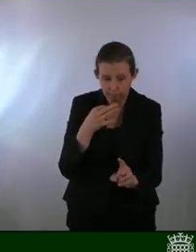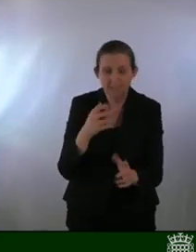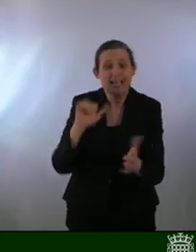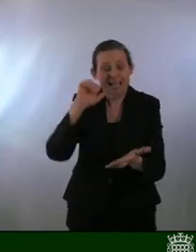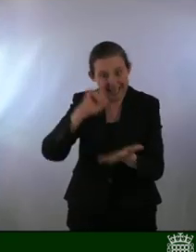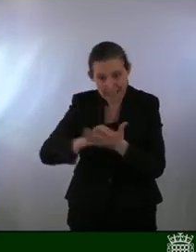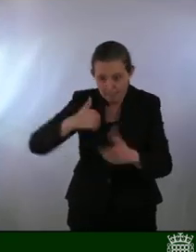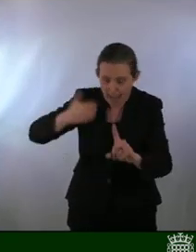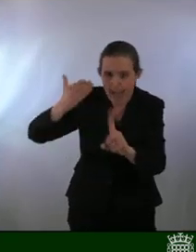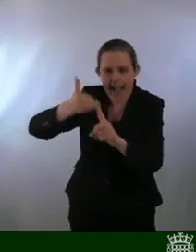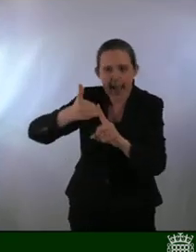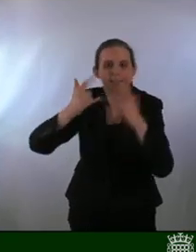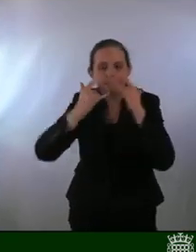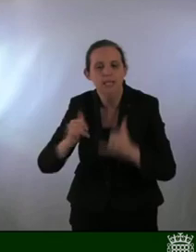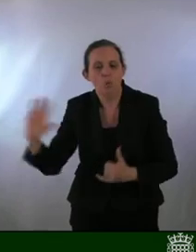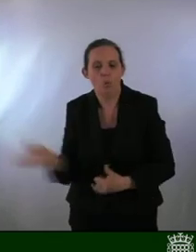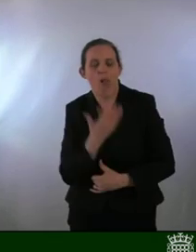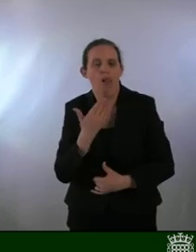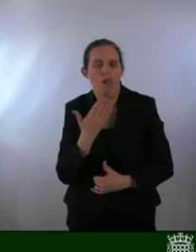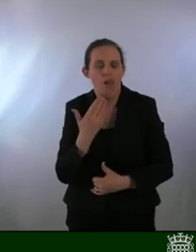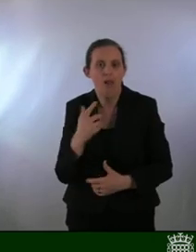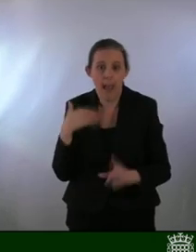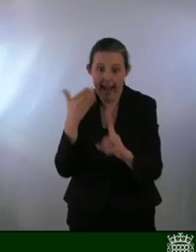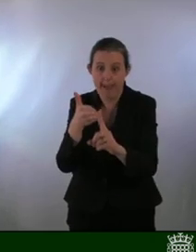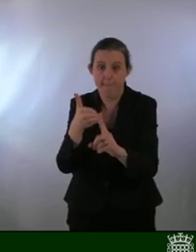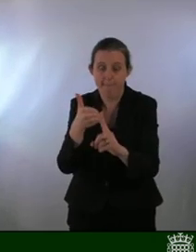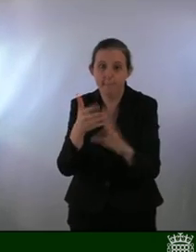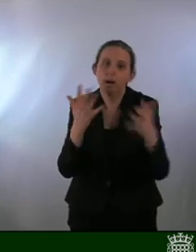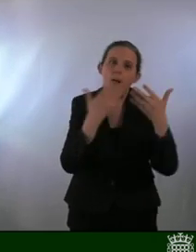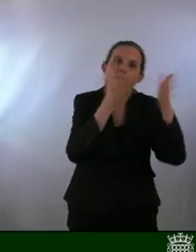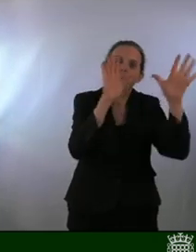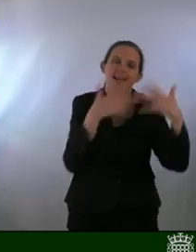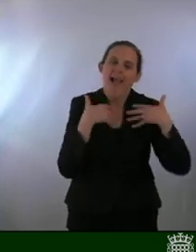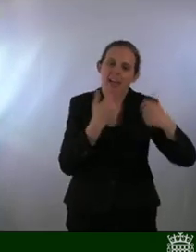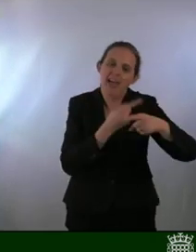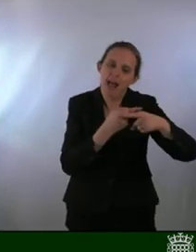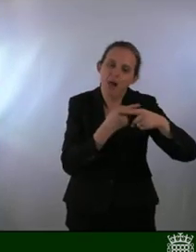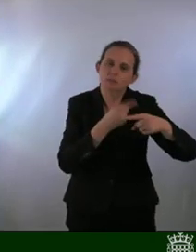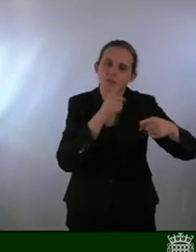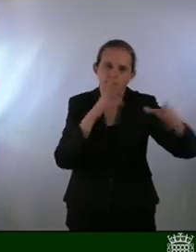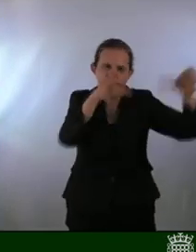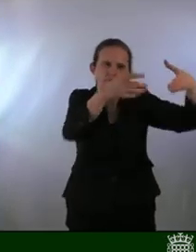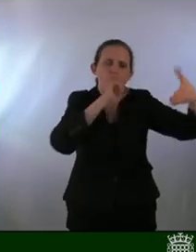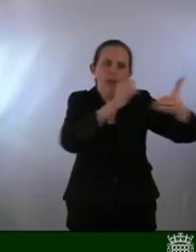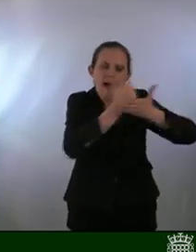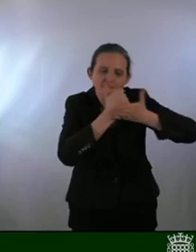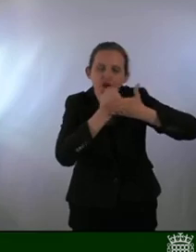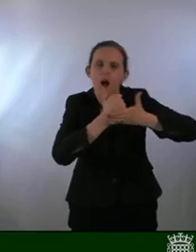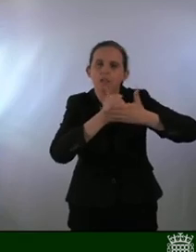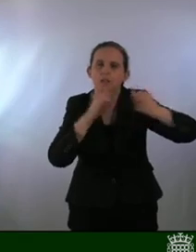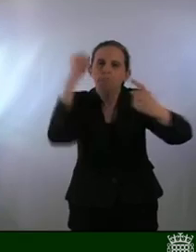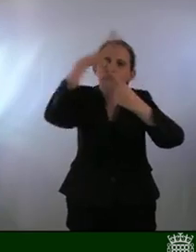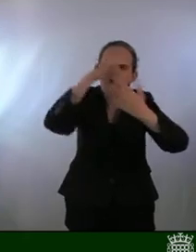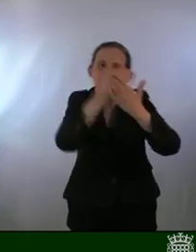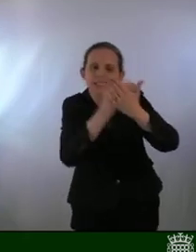is our intention, and that Public Health England will advise on the order of priority for the use of these tests.